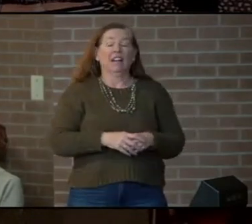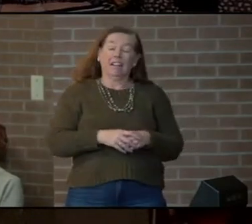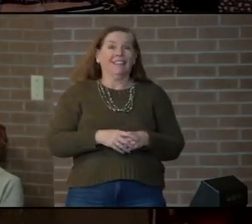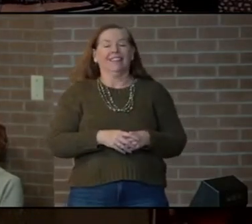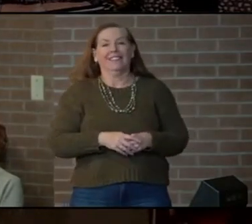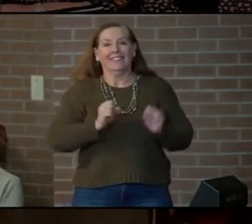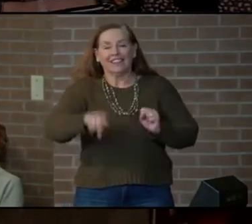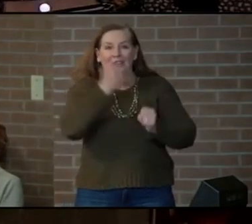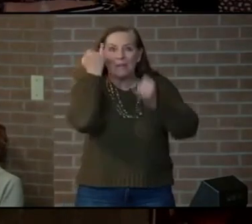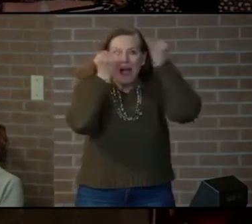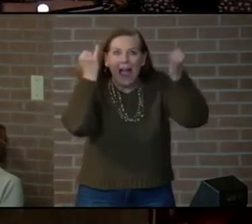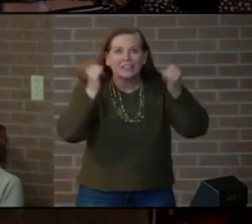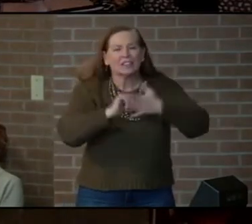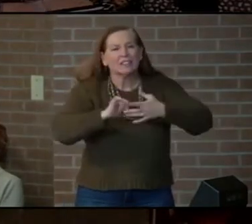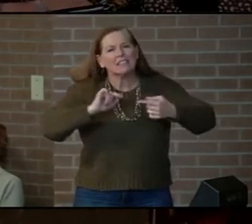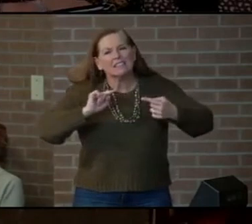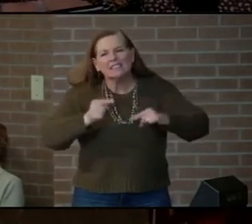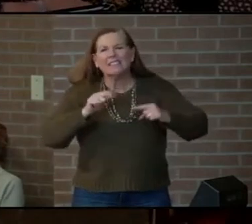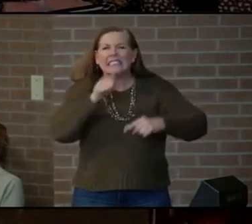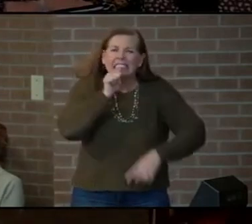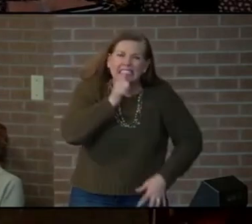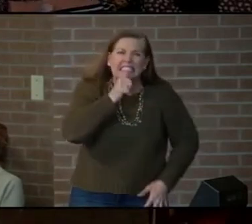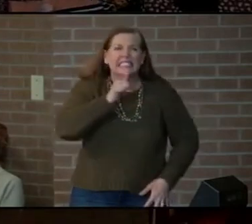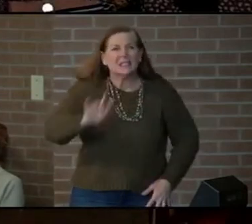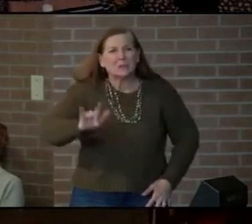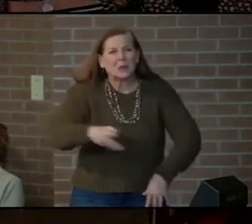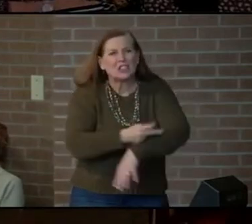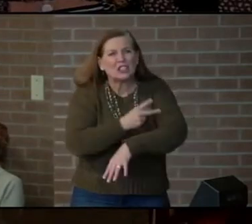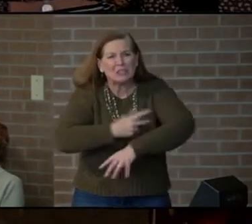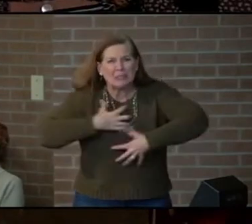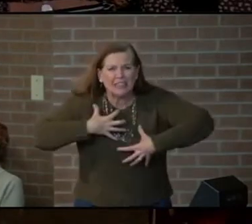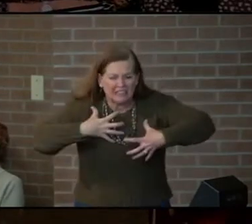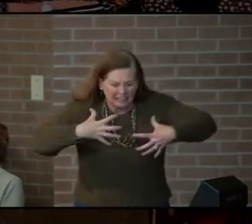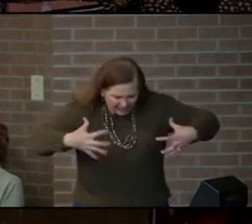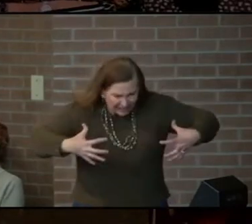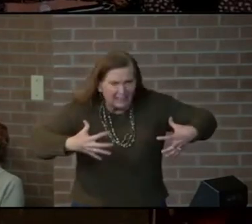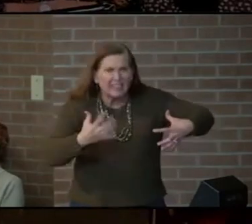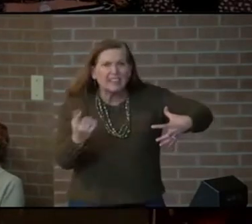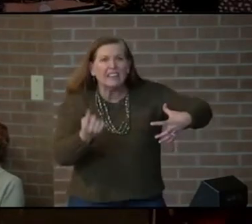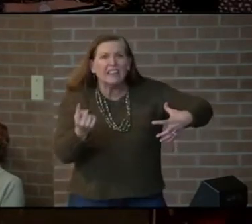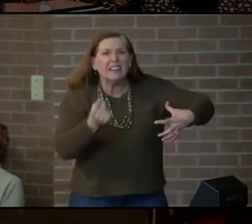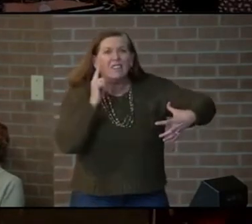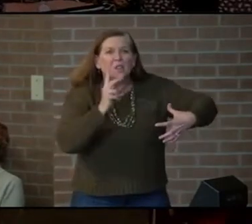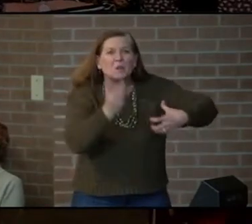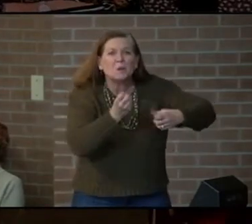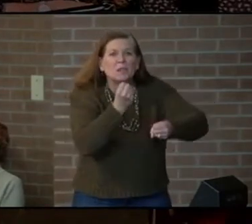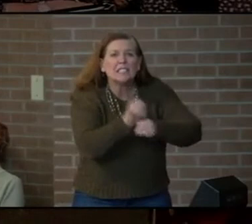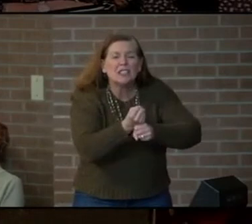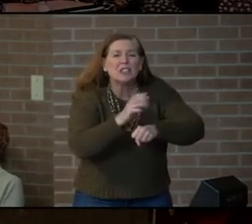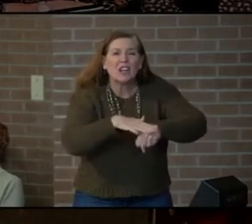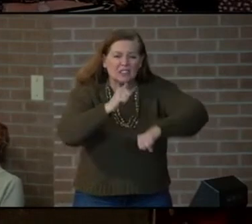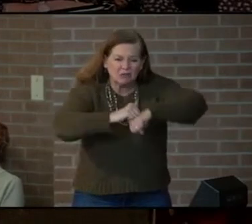imagine the agony this poor sheep was in, all alone for 2 years on this